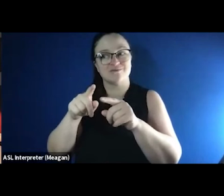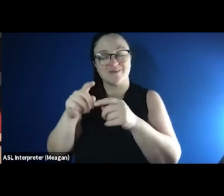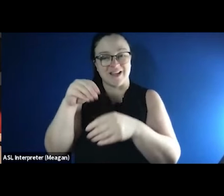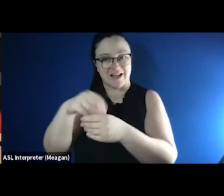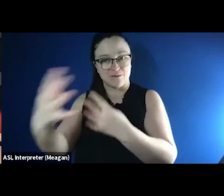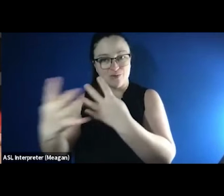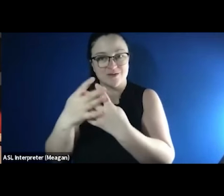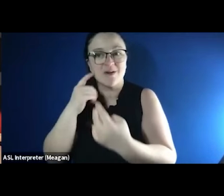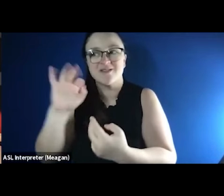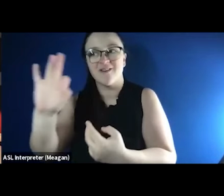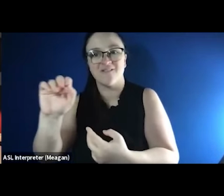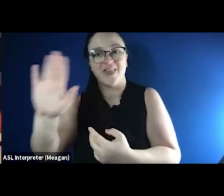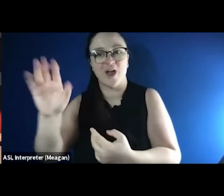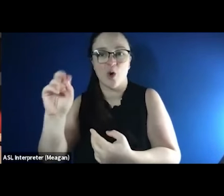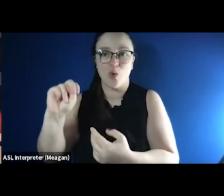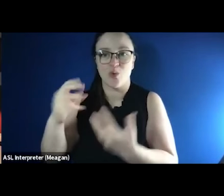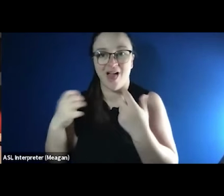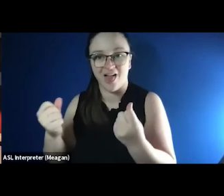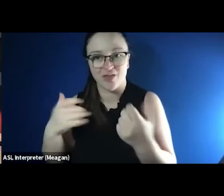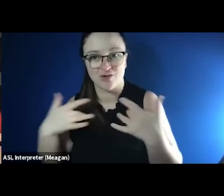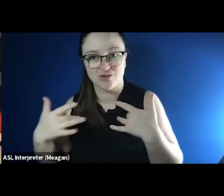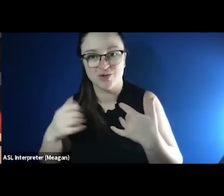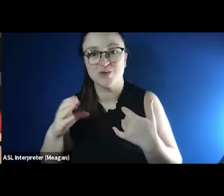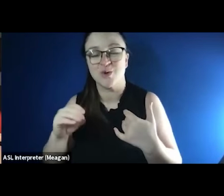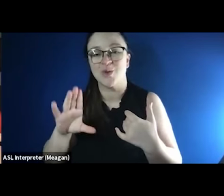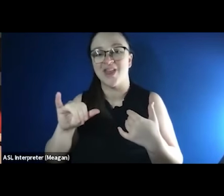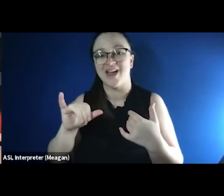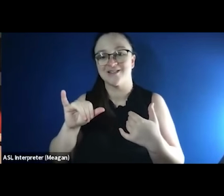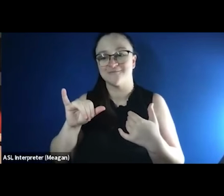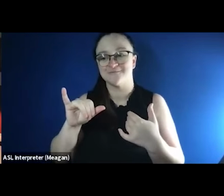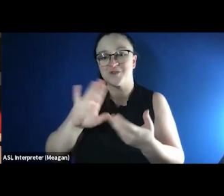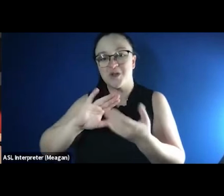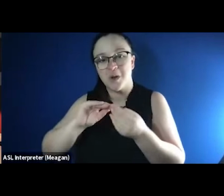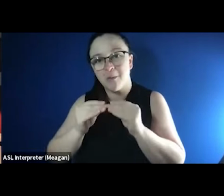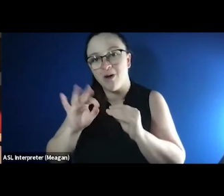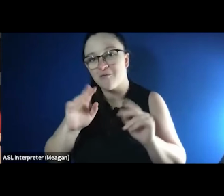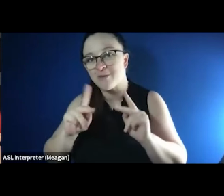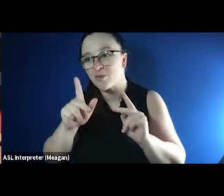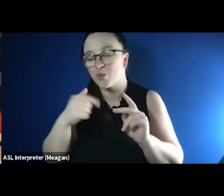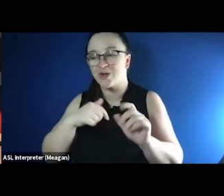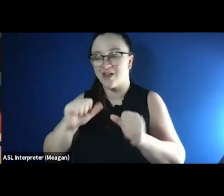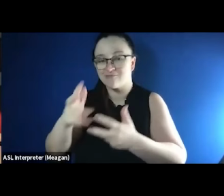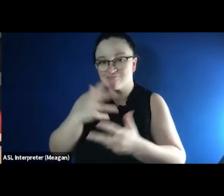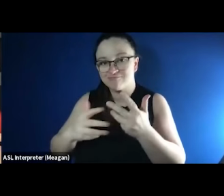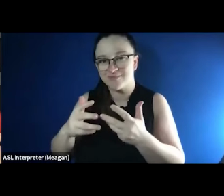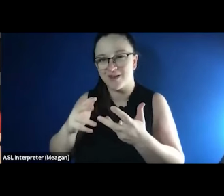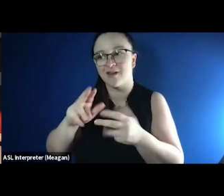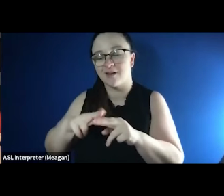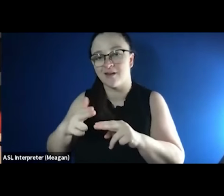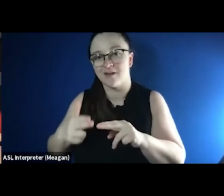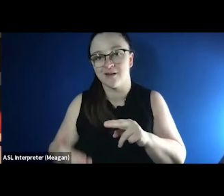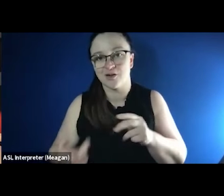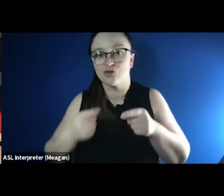burdens. And so we have this sort of dwindling social network available to older adults, both during their correctional stay and